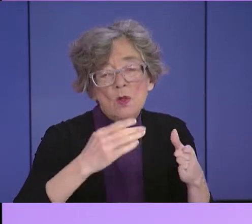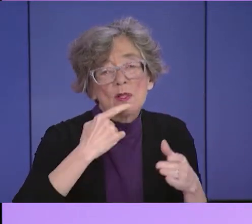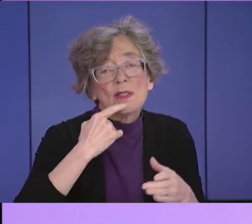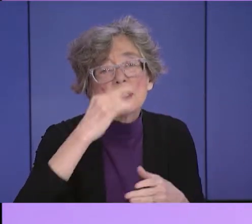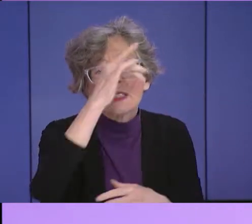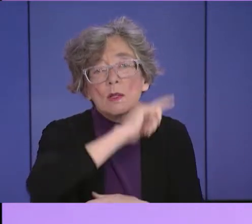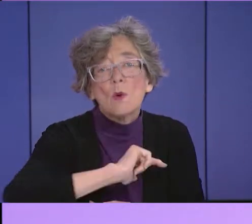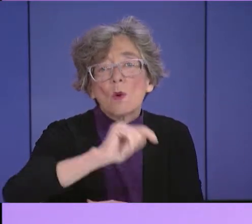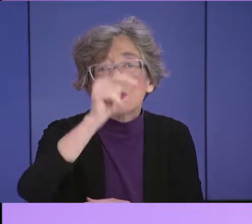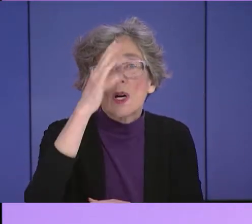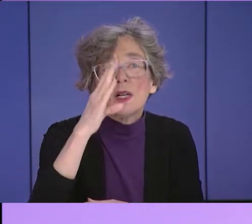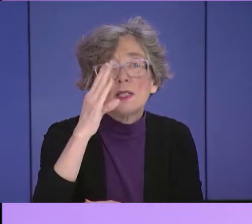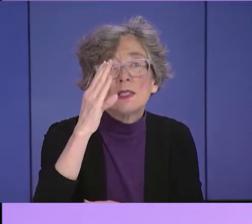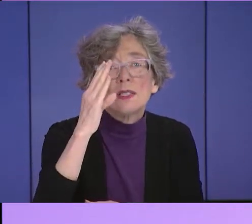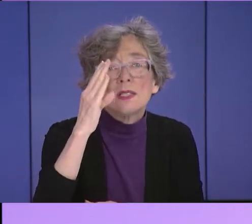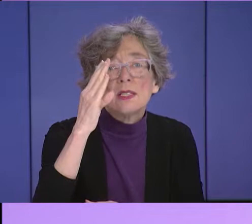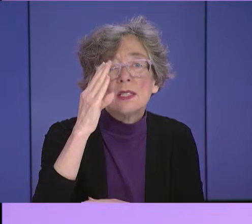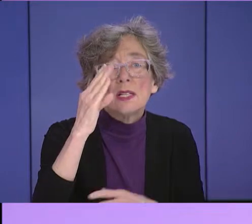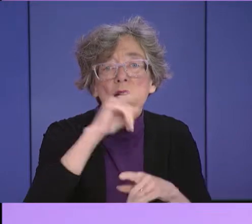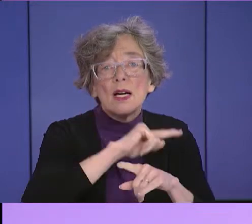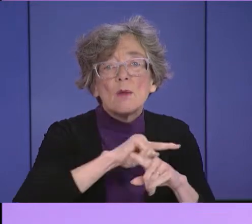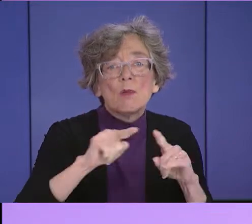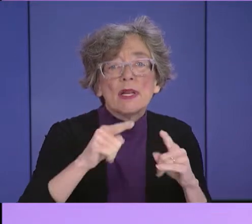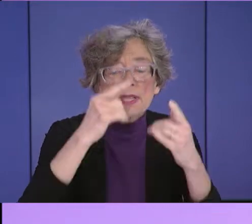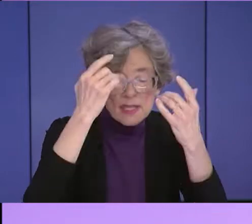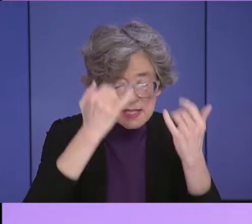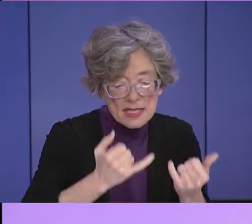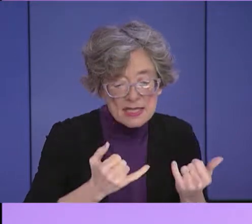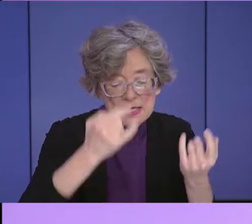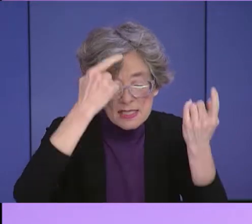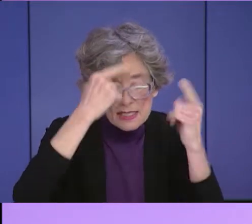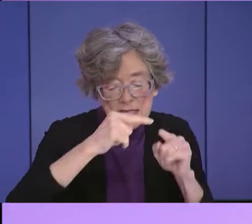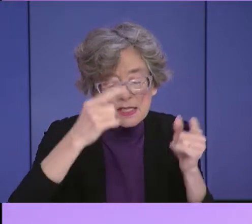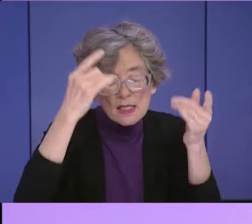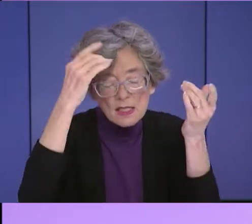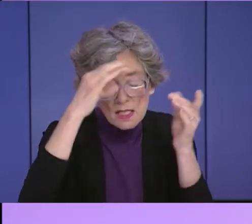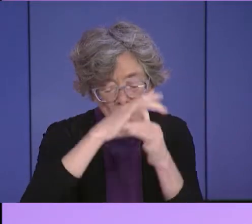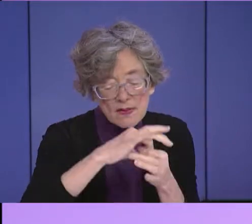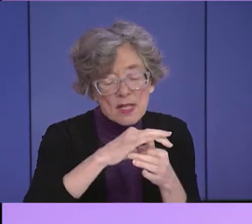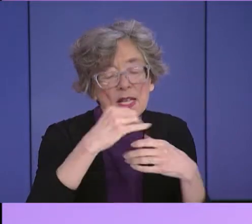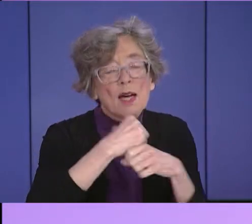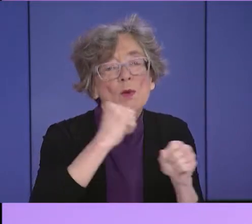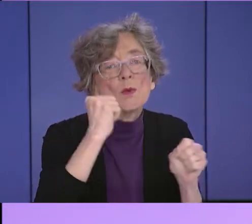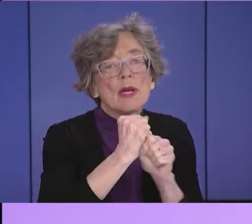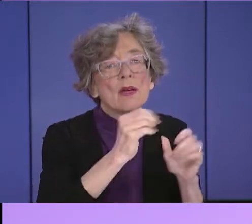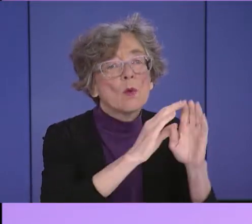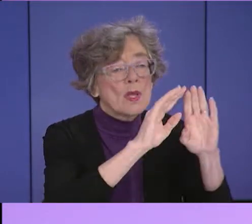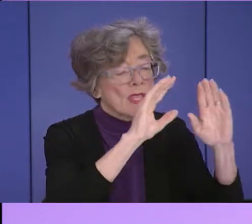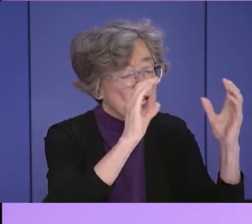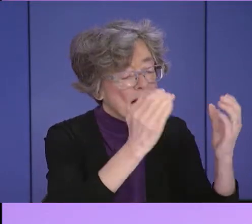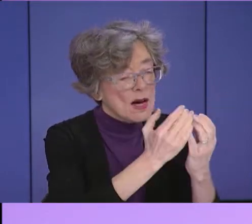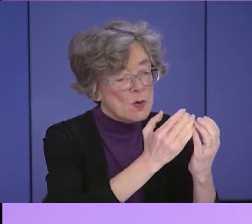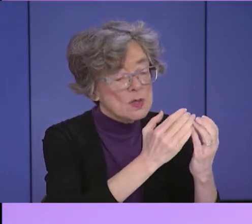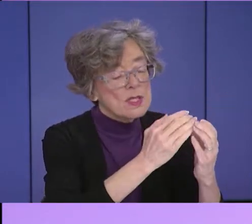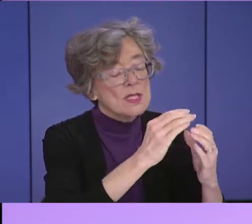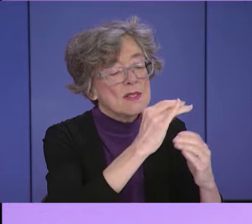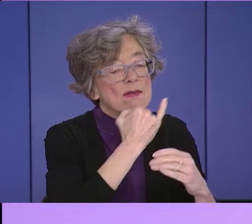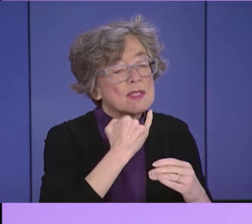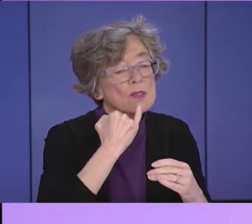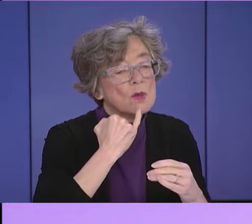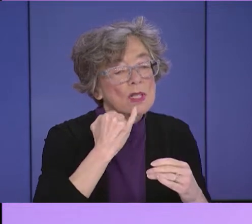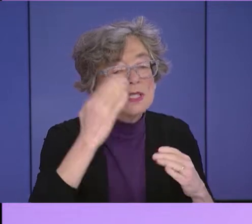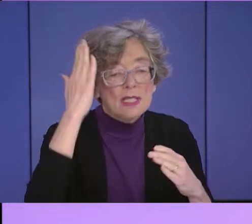the Lord. But this is the covenant that I will make with the house of Israel after those